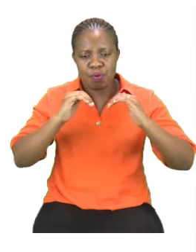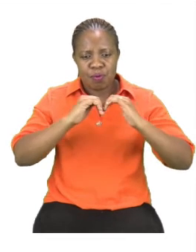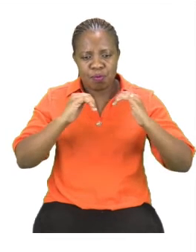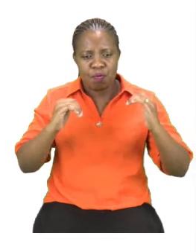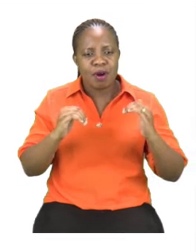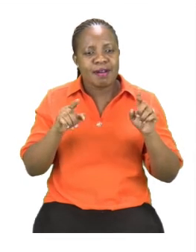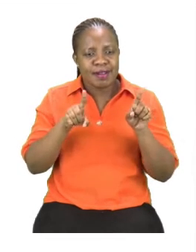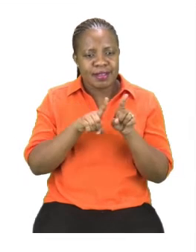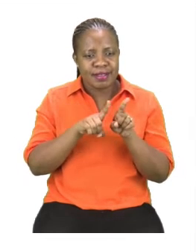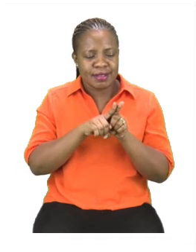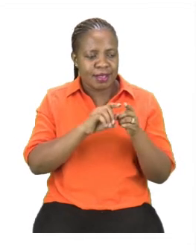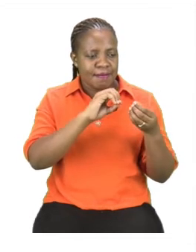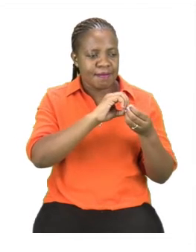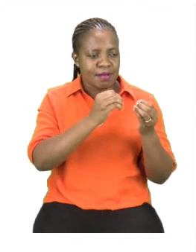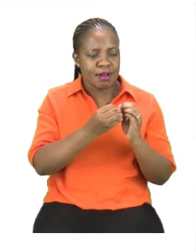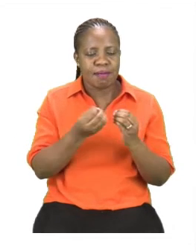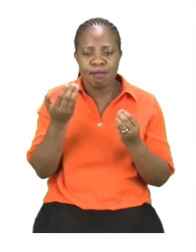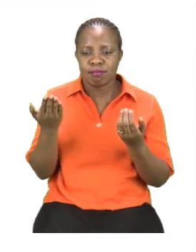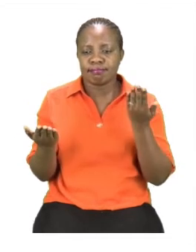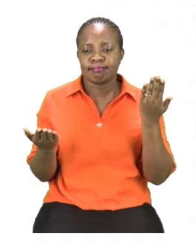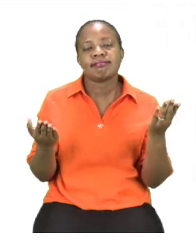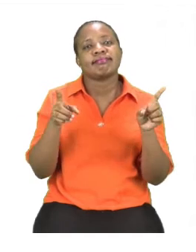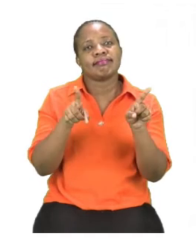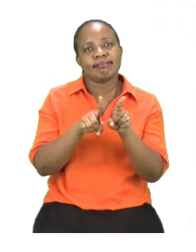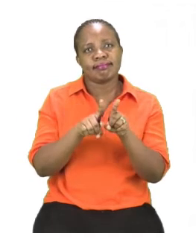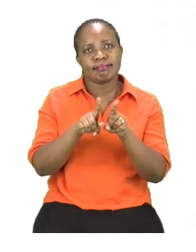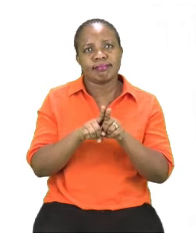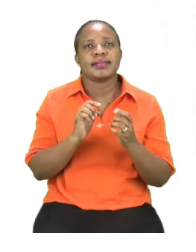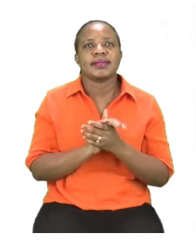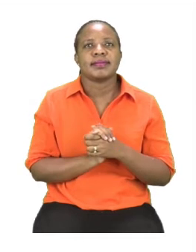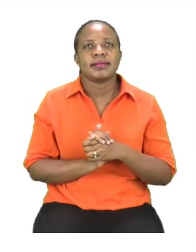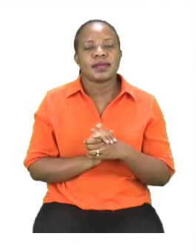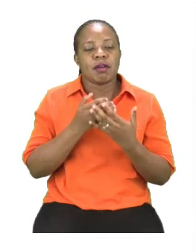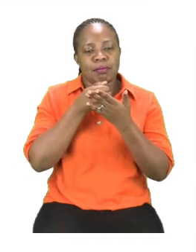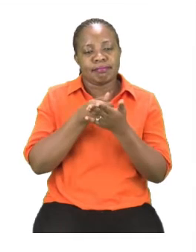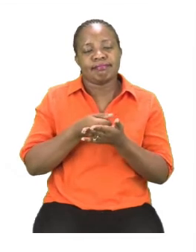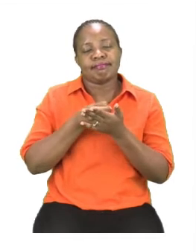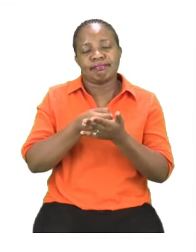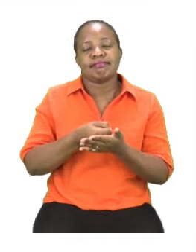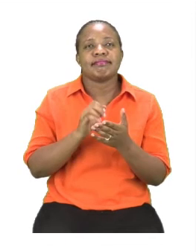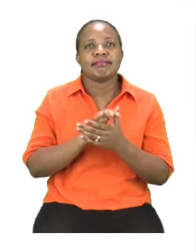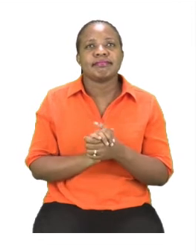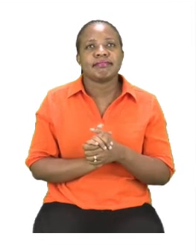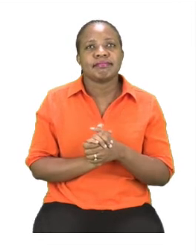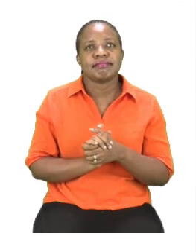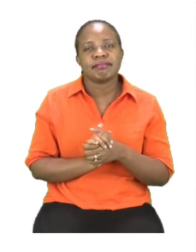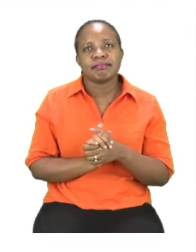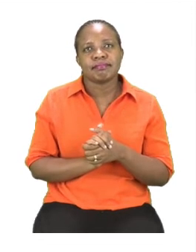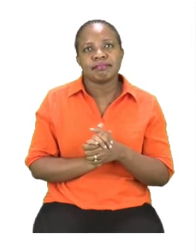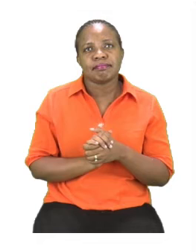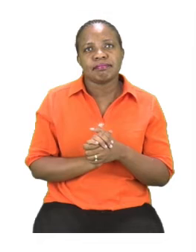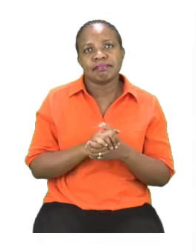to half. So we are going to try that here. Mr. Fox is asking